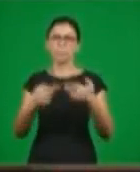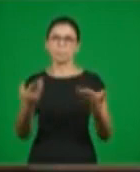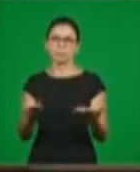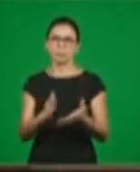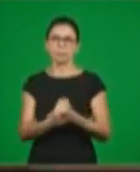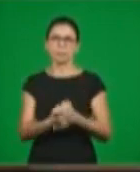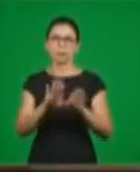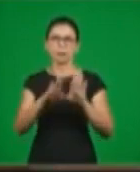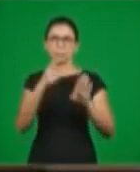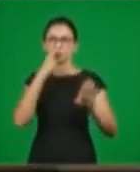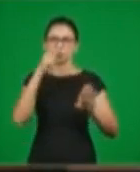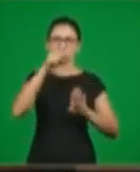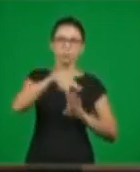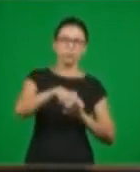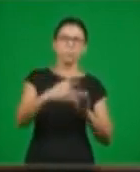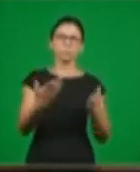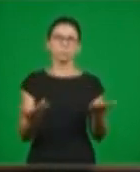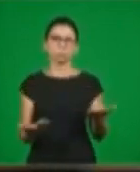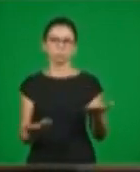3 days